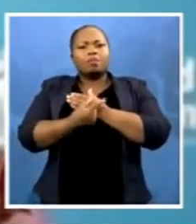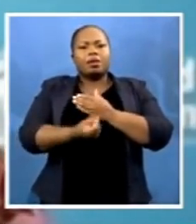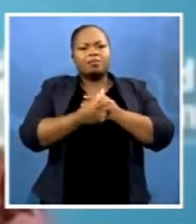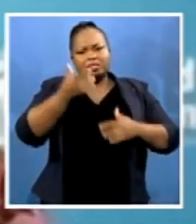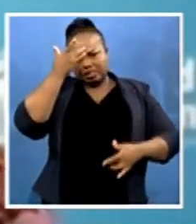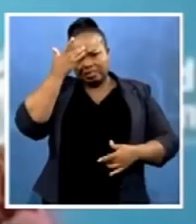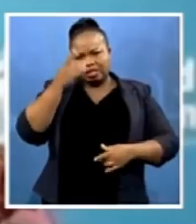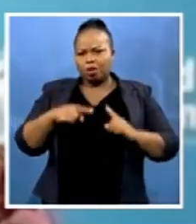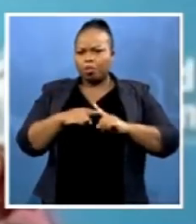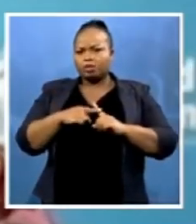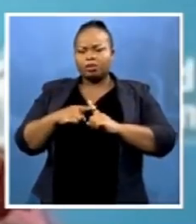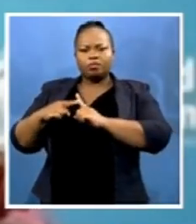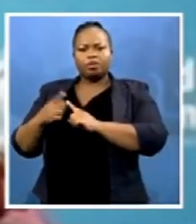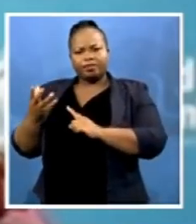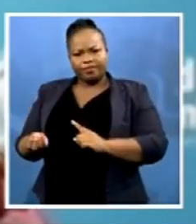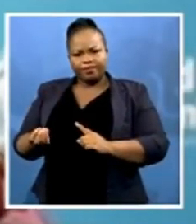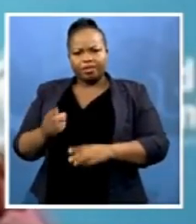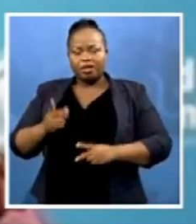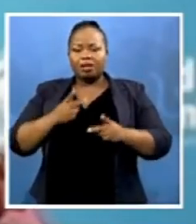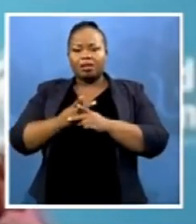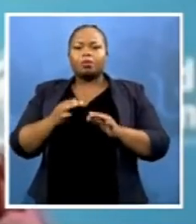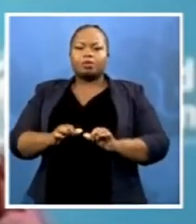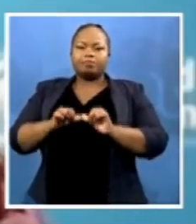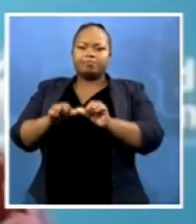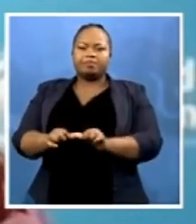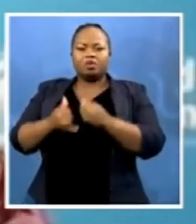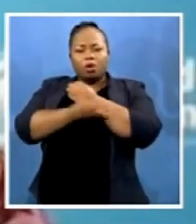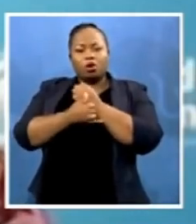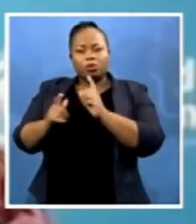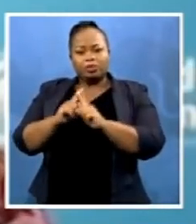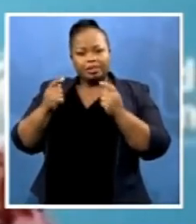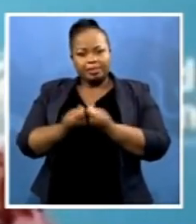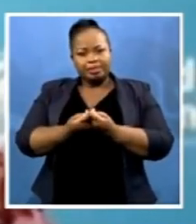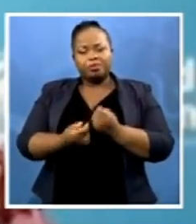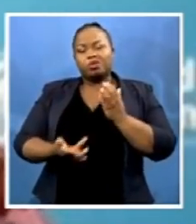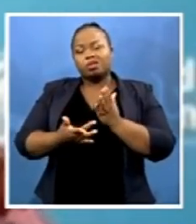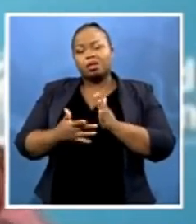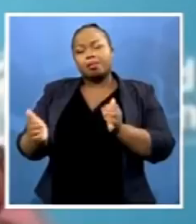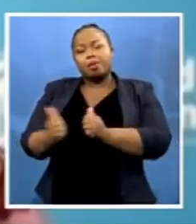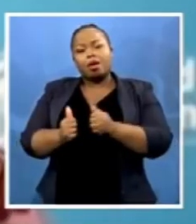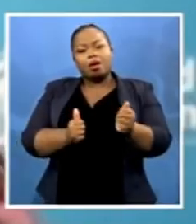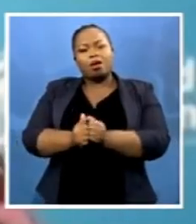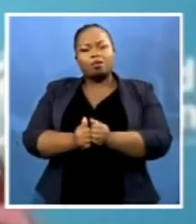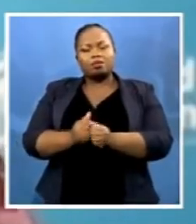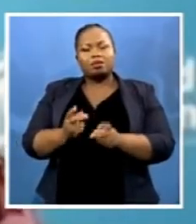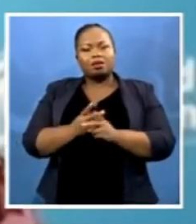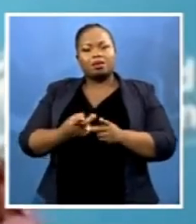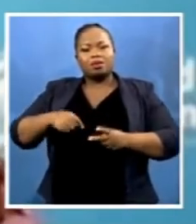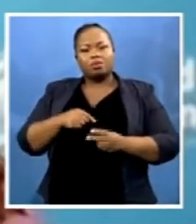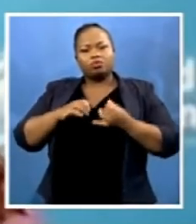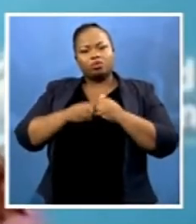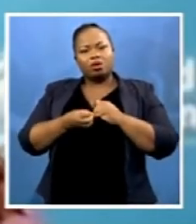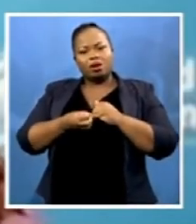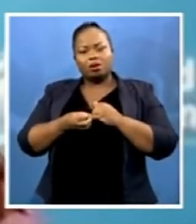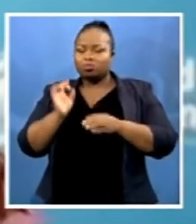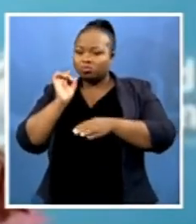we continue through our country team and working with technical partners on the ground to advise the government, to provide